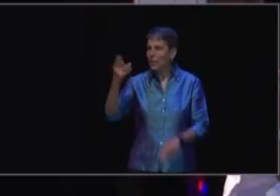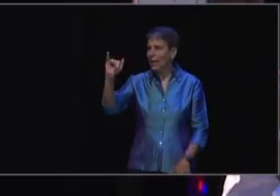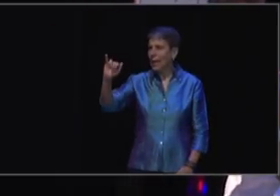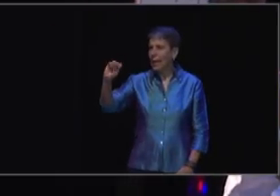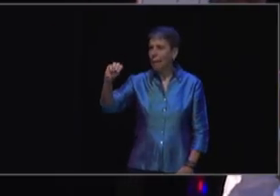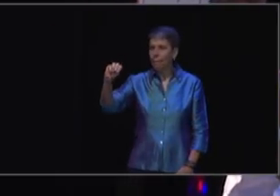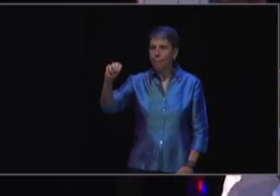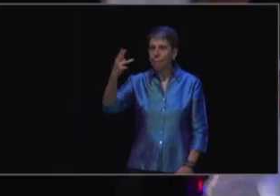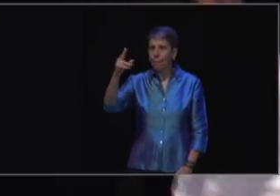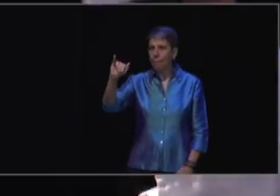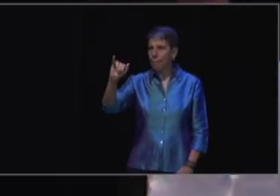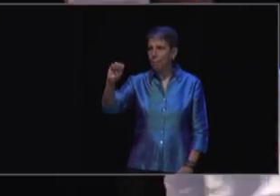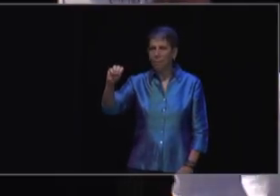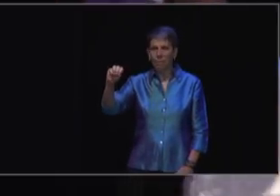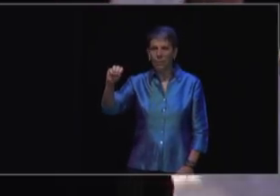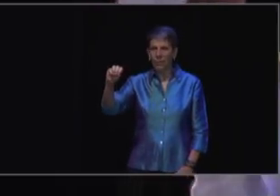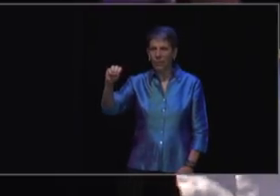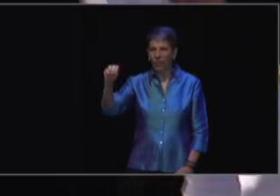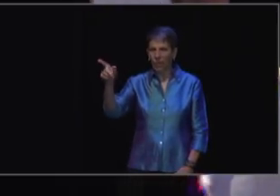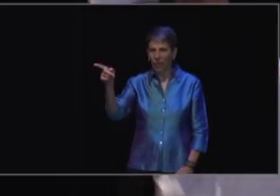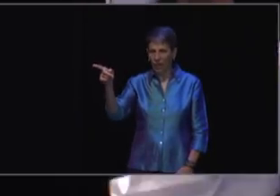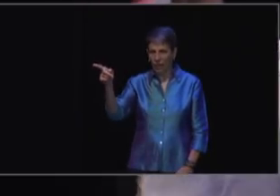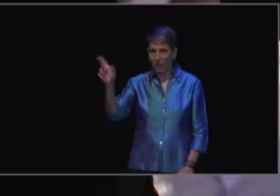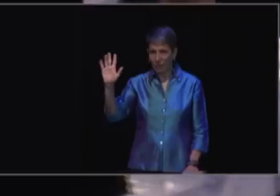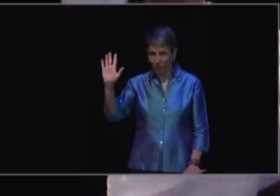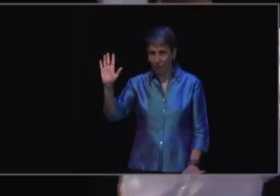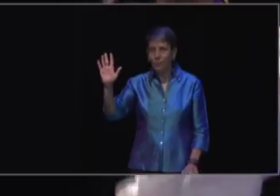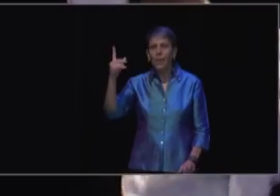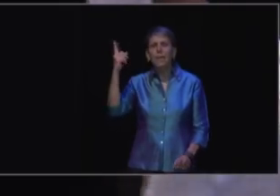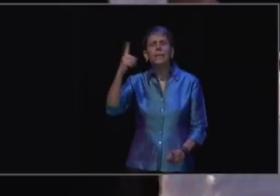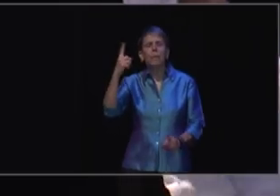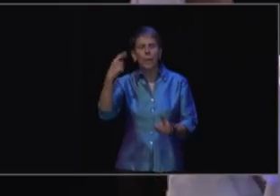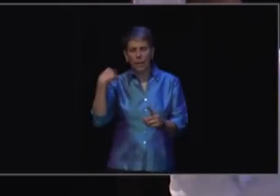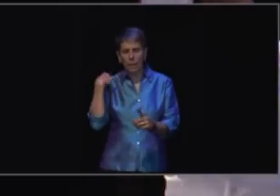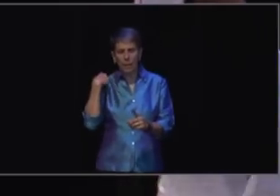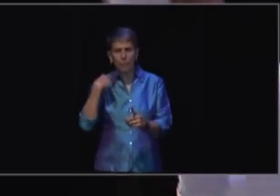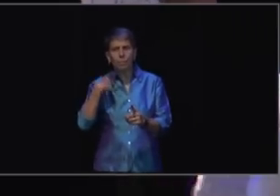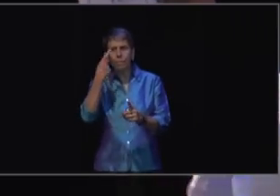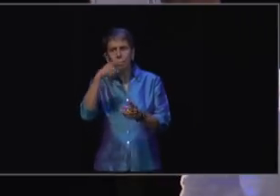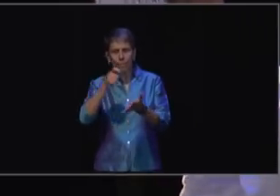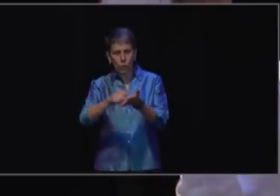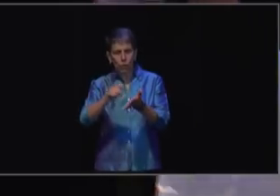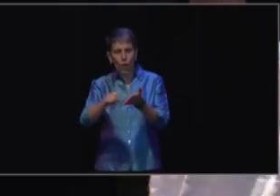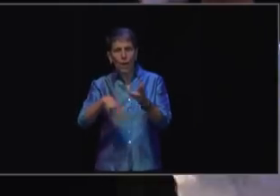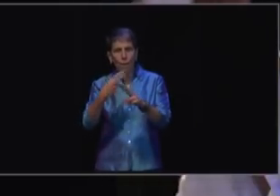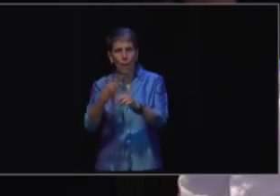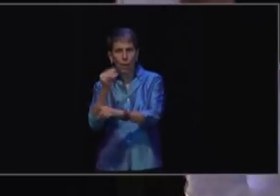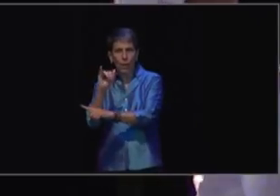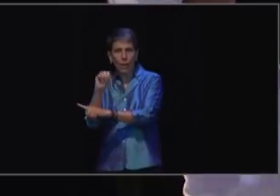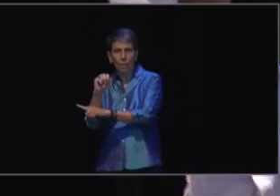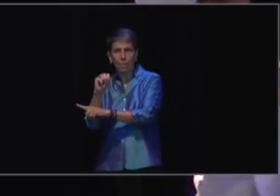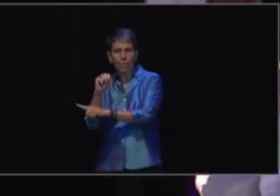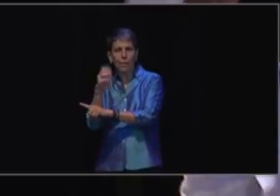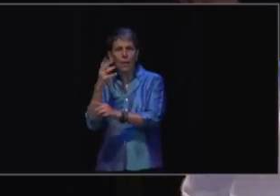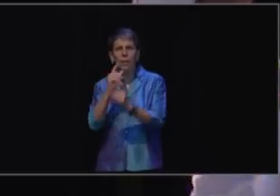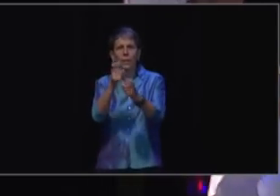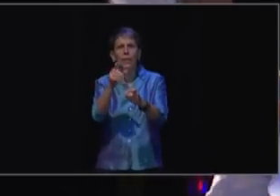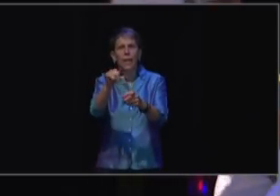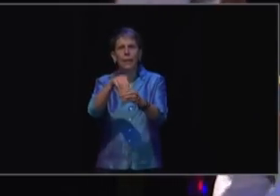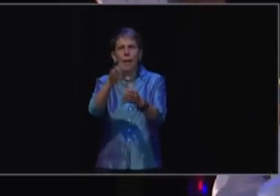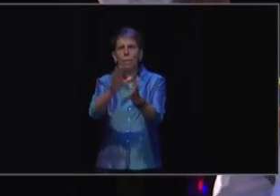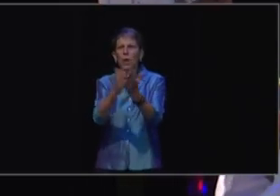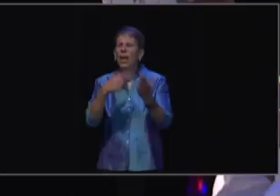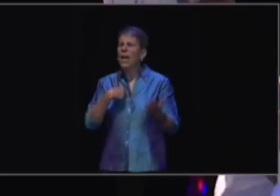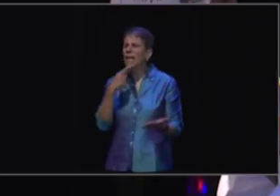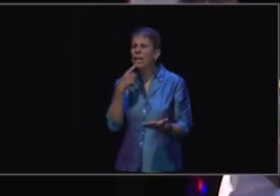me. So somebody recently asked me to contribute to an anthology about him. And I said, you know what, baby? I only have